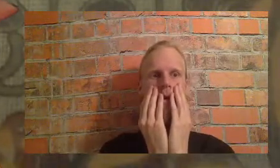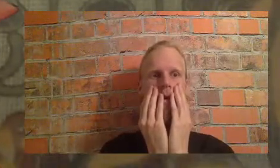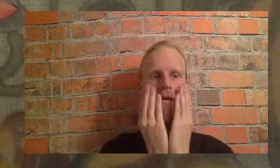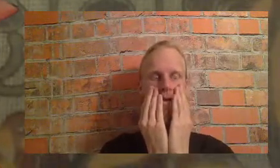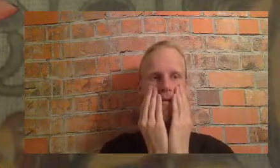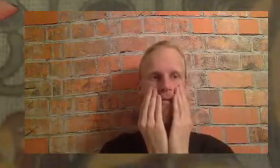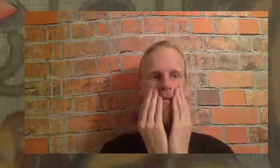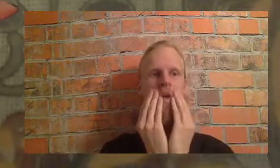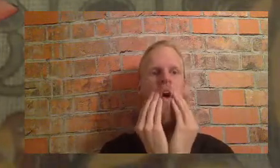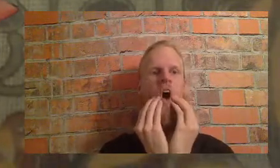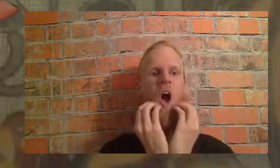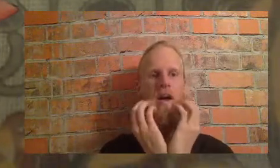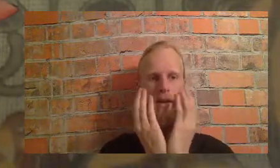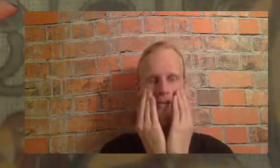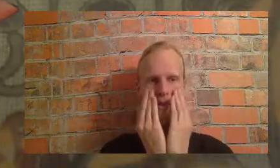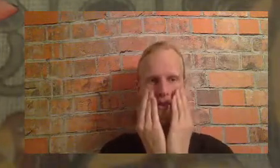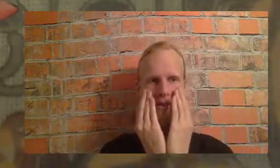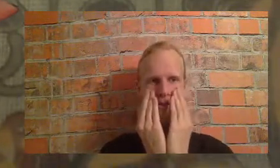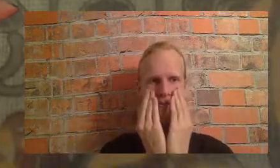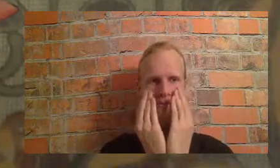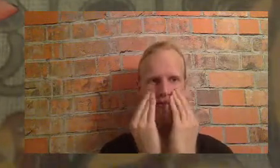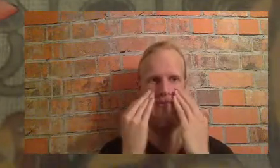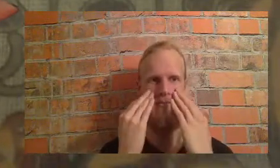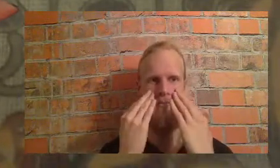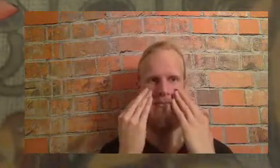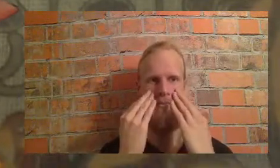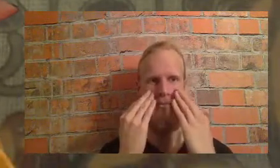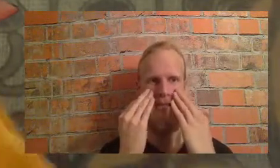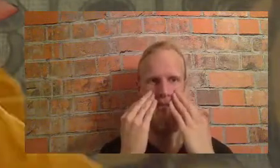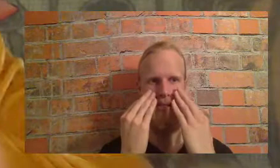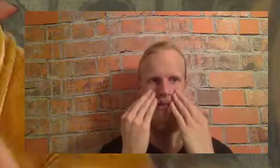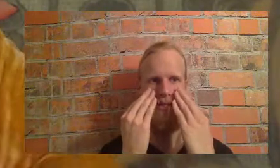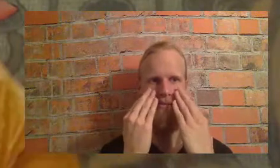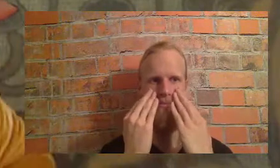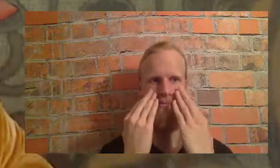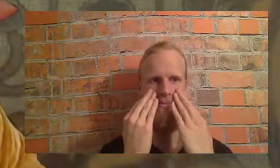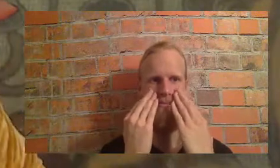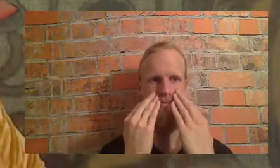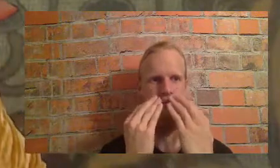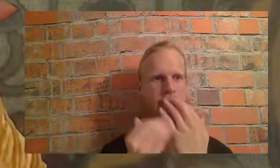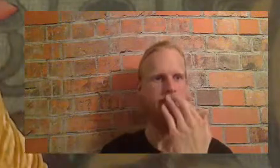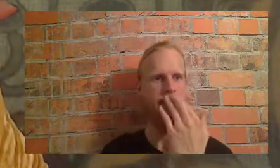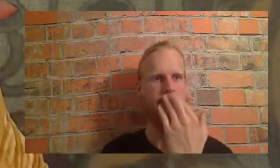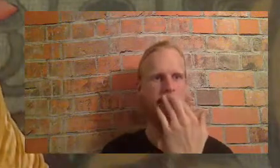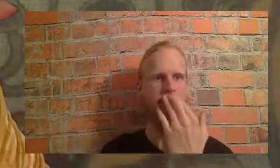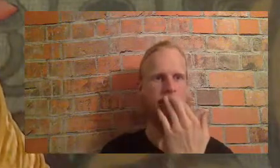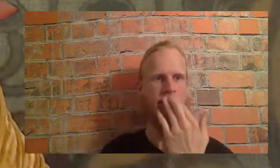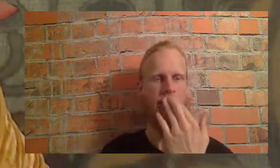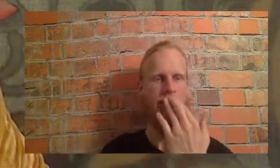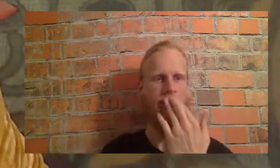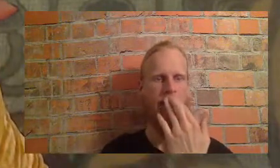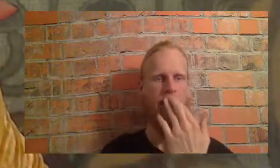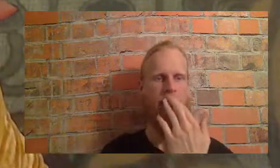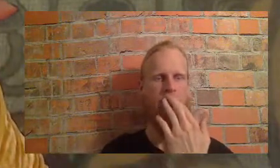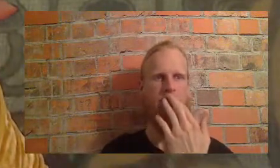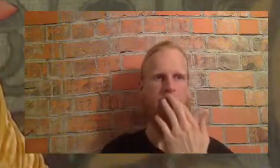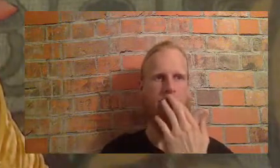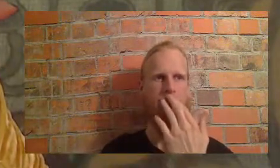I'm releasing this idea, and say this negative idea again.